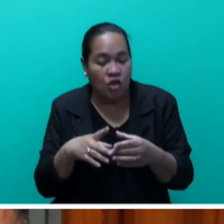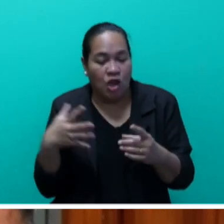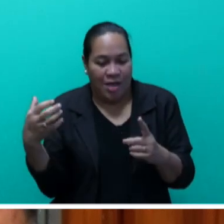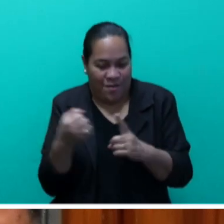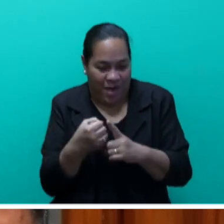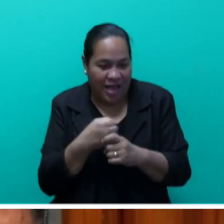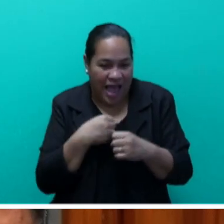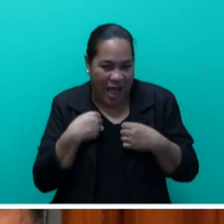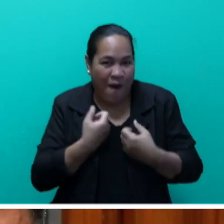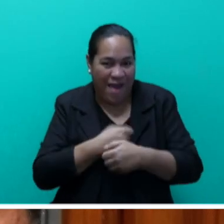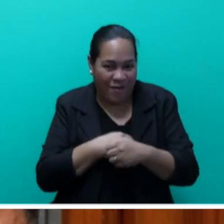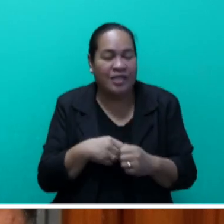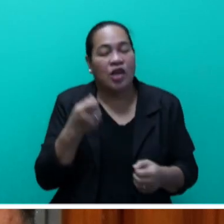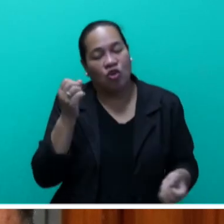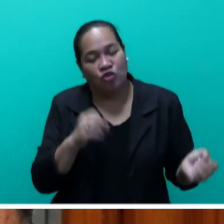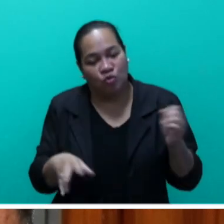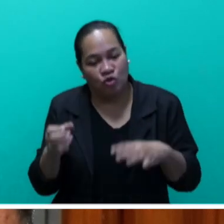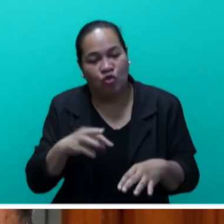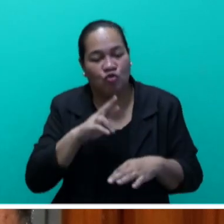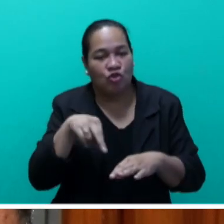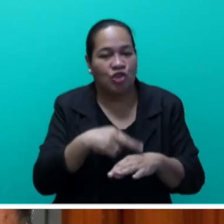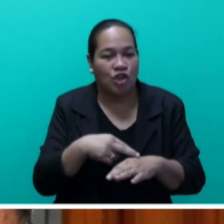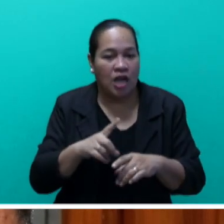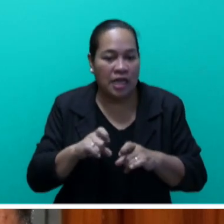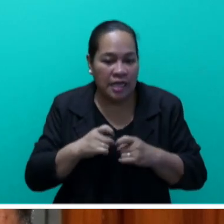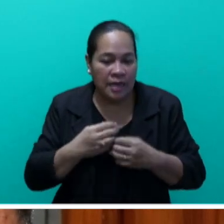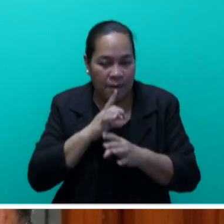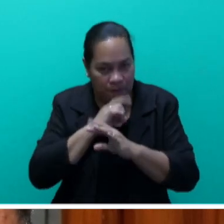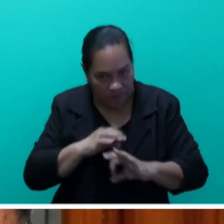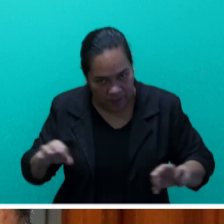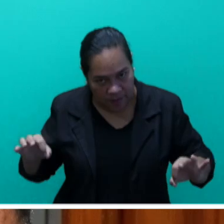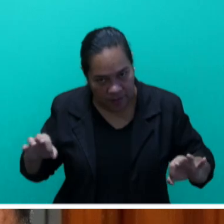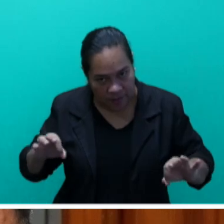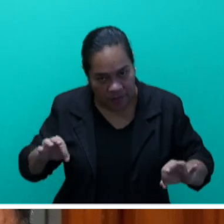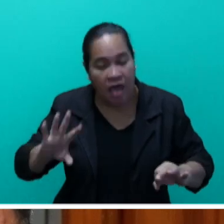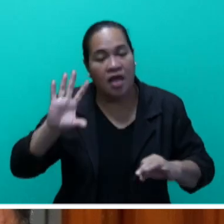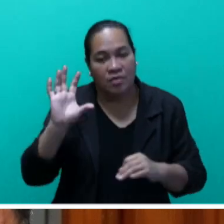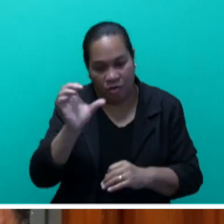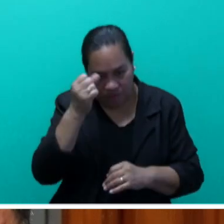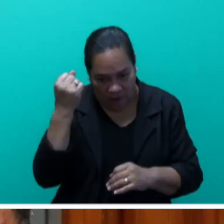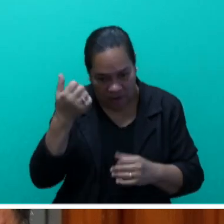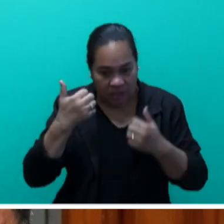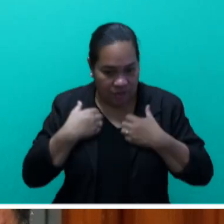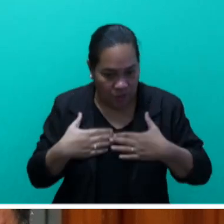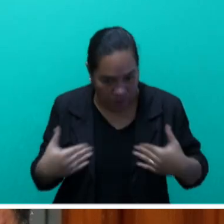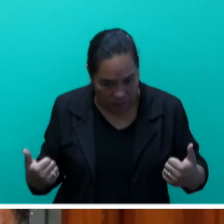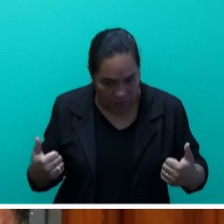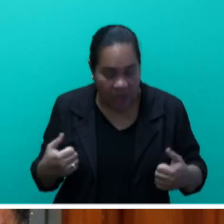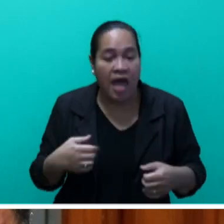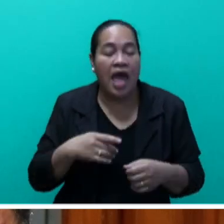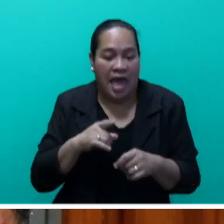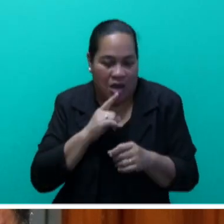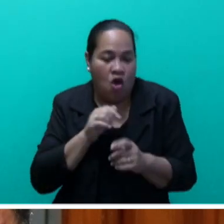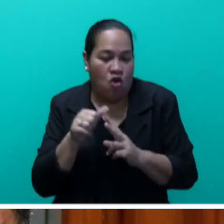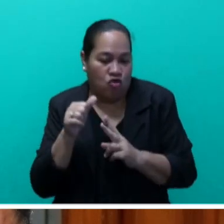efforts and contribute to regional stability and prosperity, and consequently better secure our own national